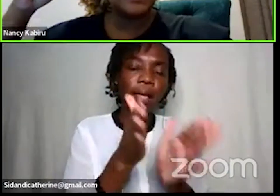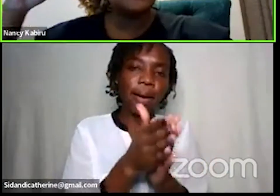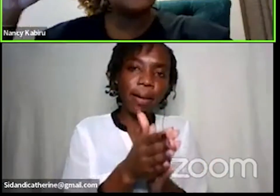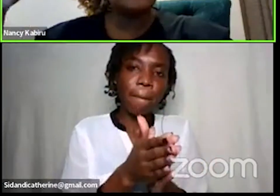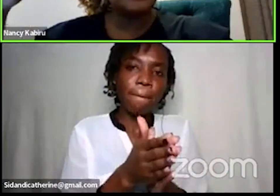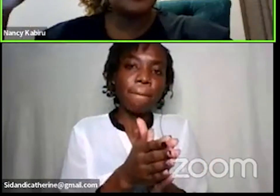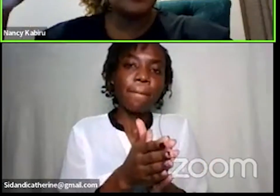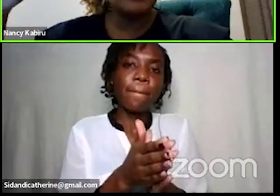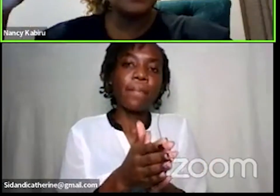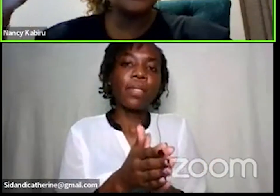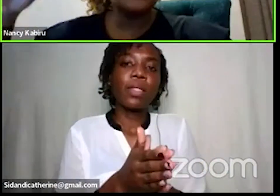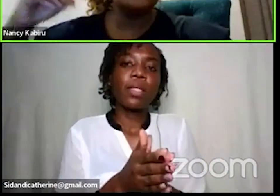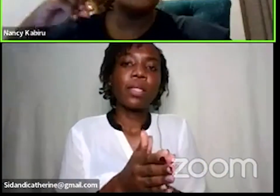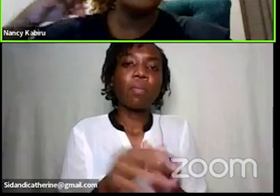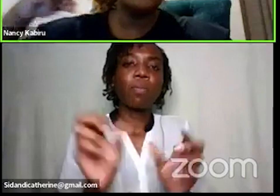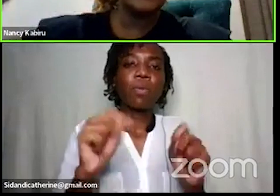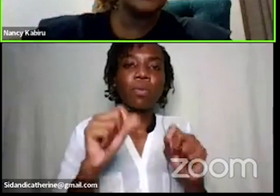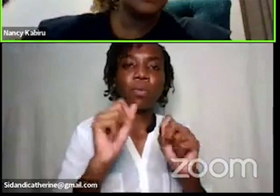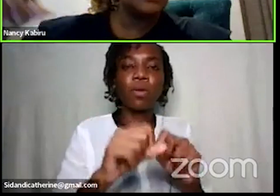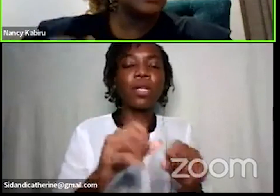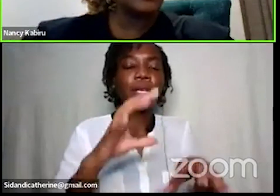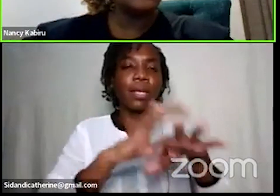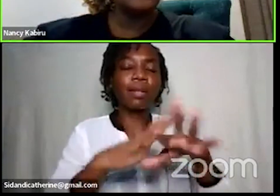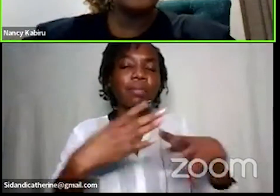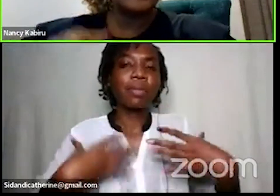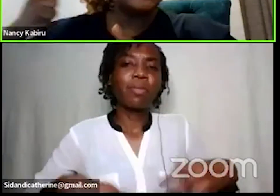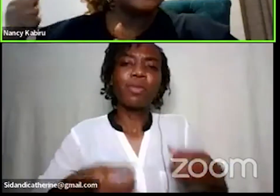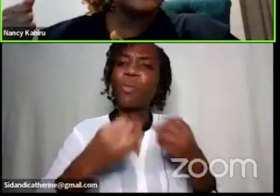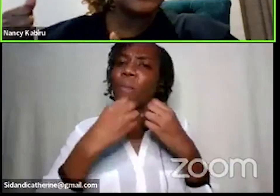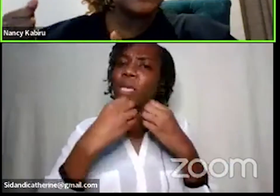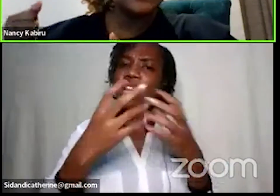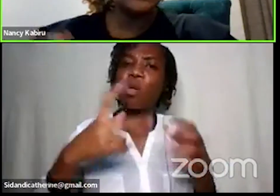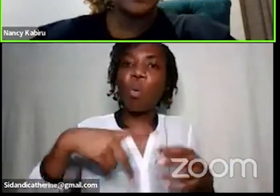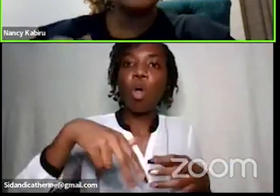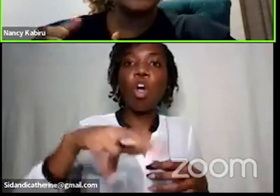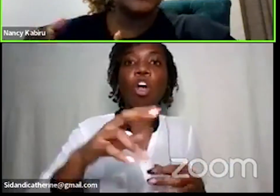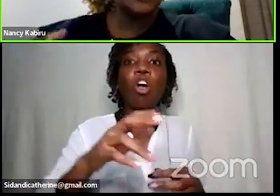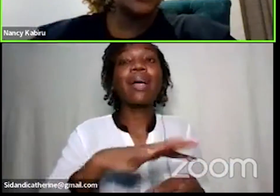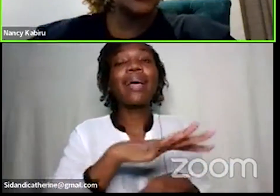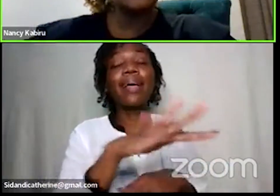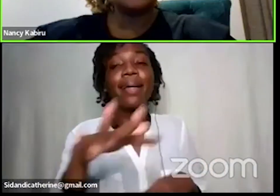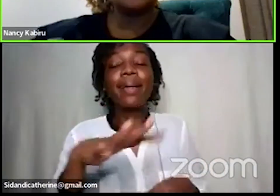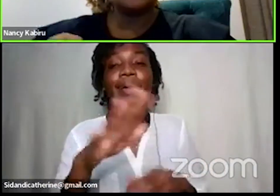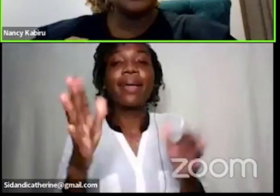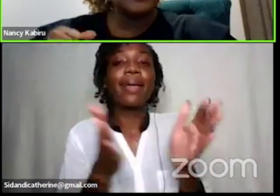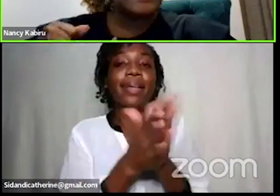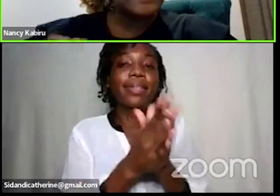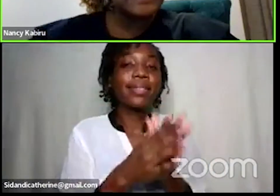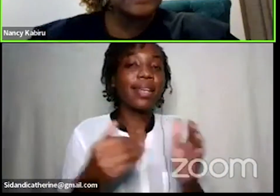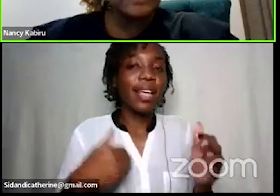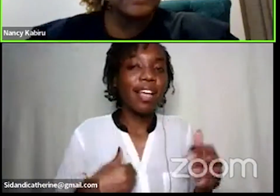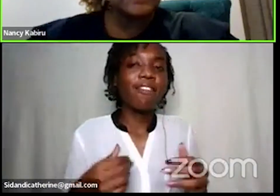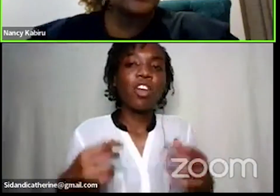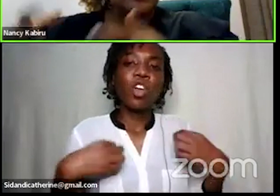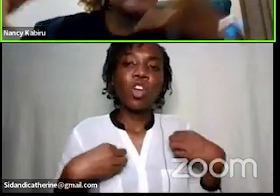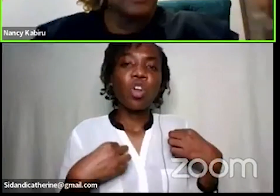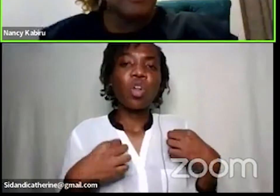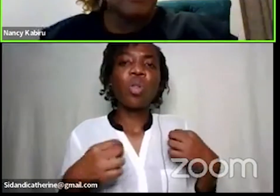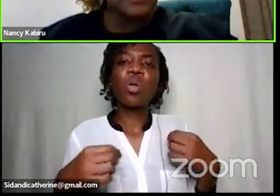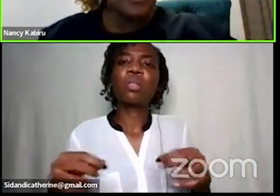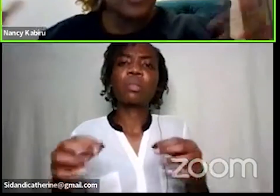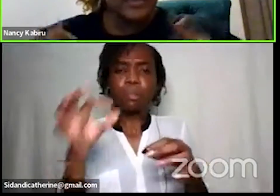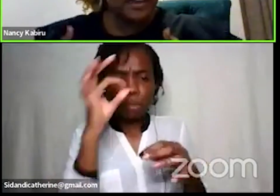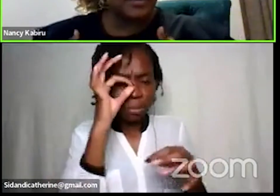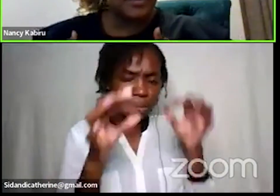find a lot of people will be those who walk on the street. They are tattered. They have tattered clothes, or they are naked, and